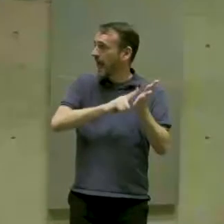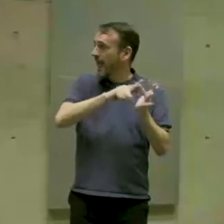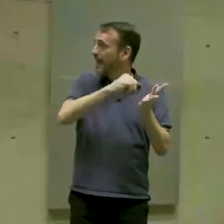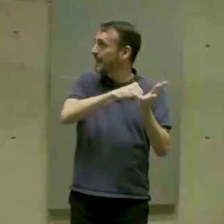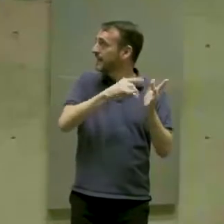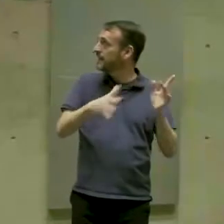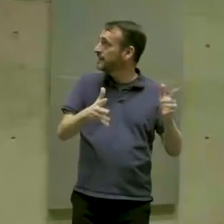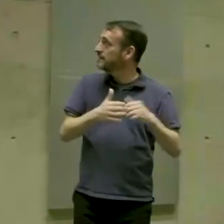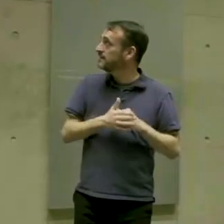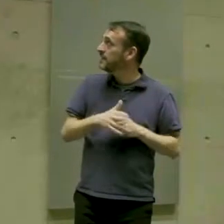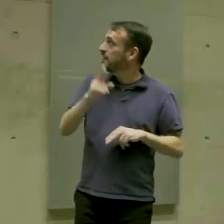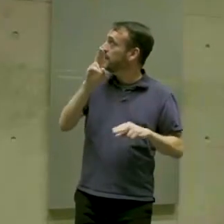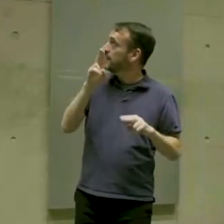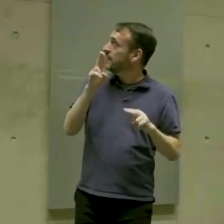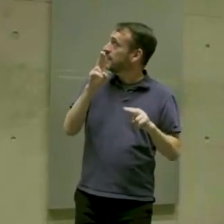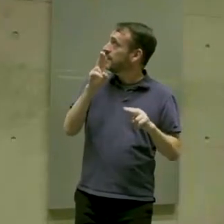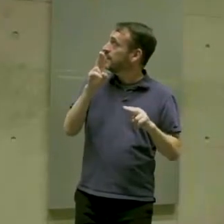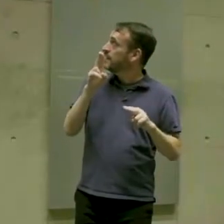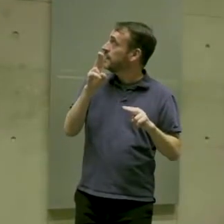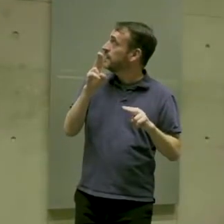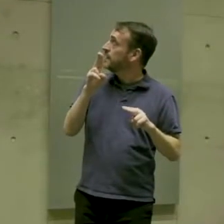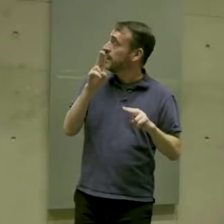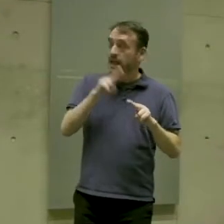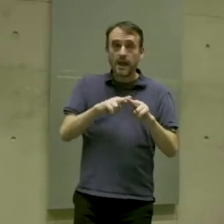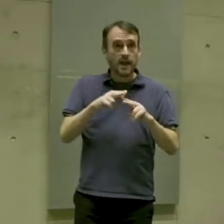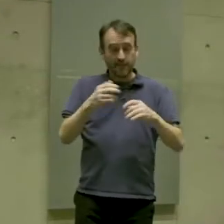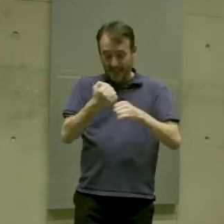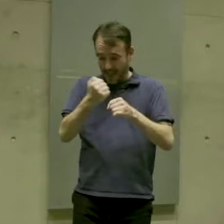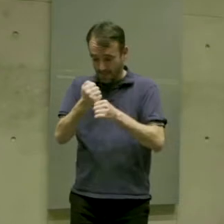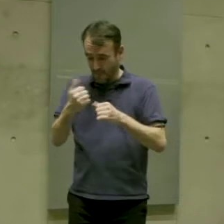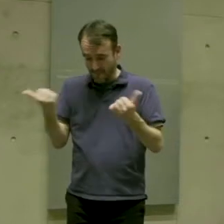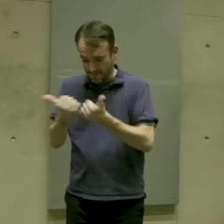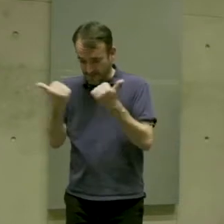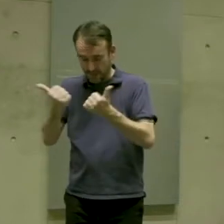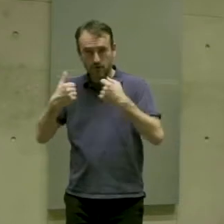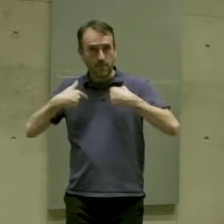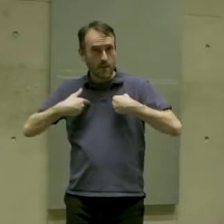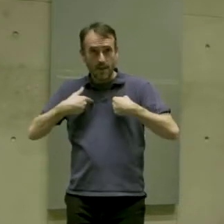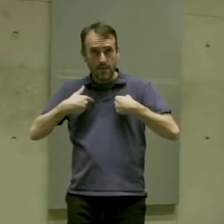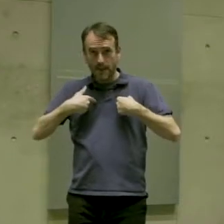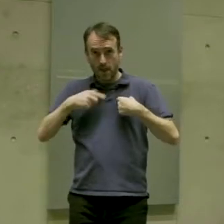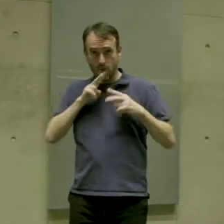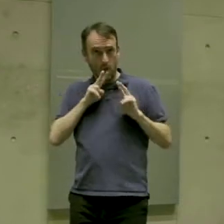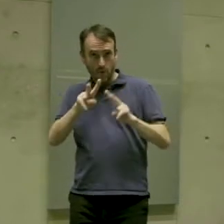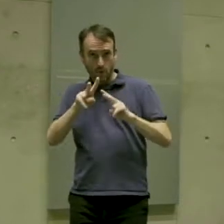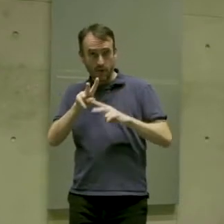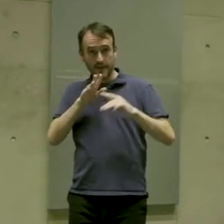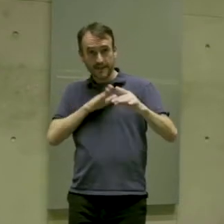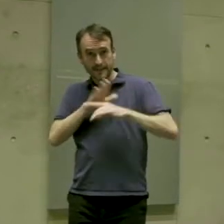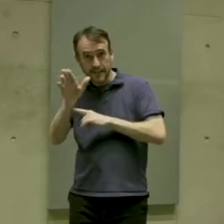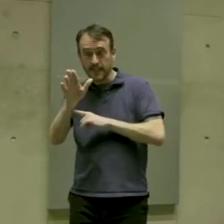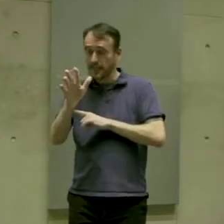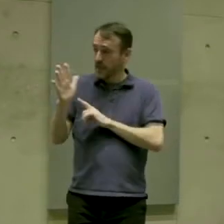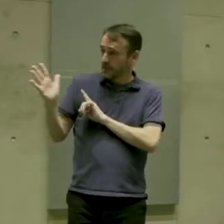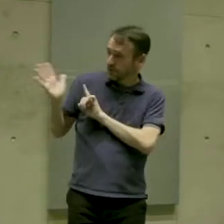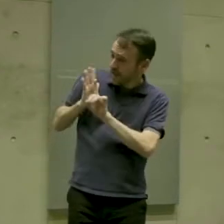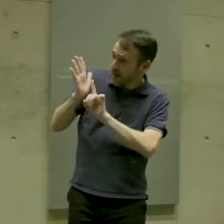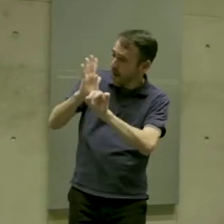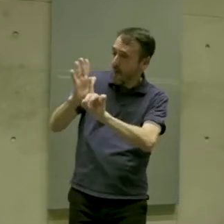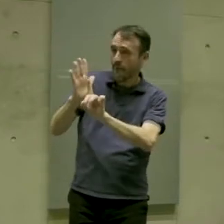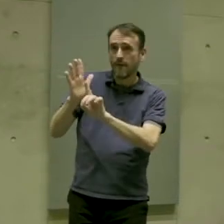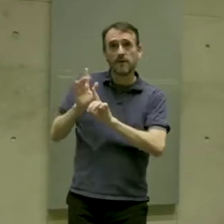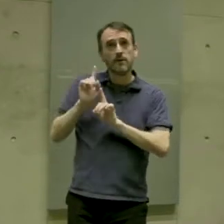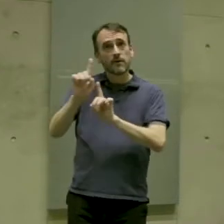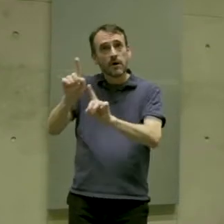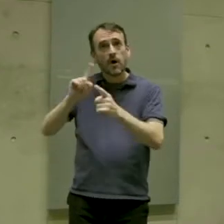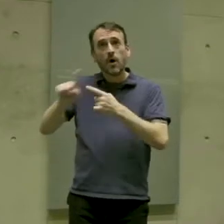please don't look. You may be frustrated at the moment by the shadowy figure waving back at you from across the pit, or you may be at